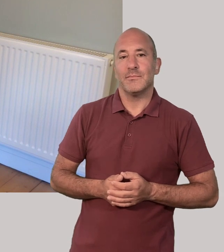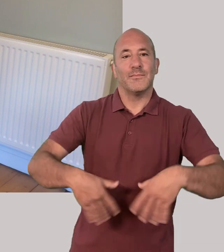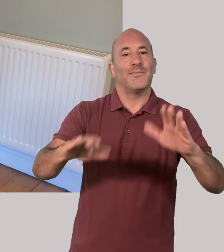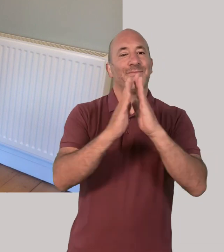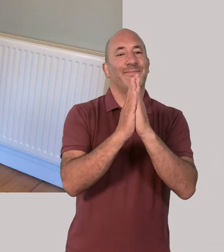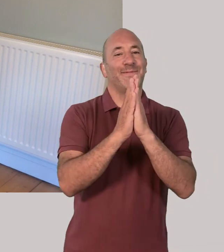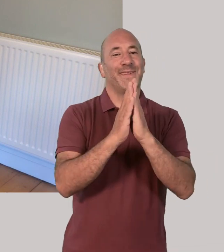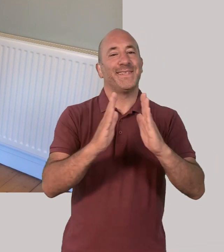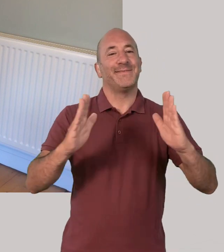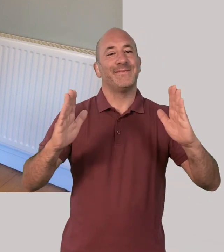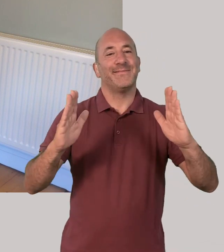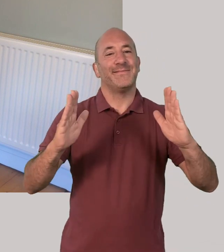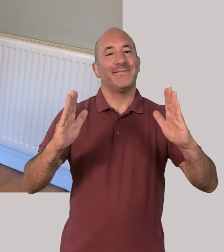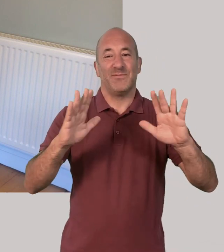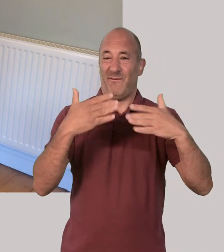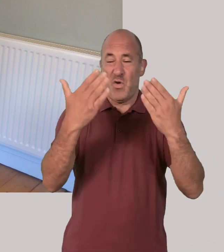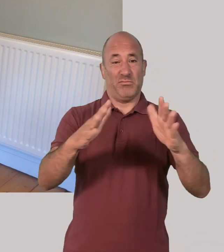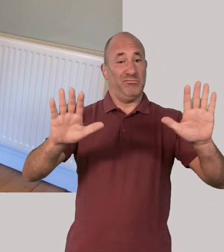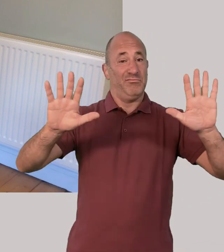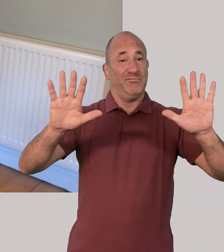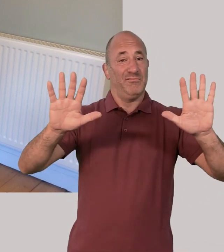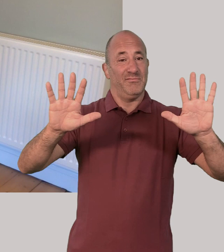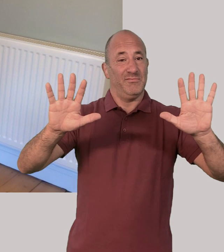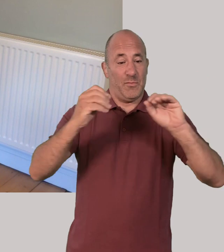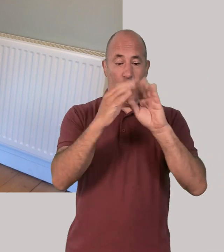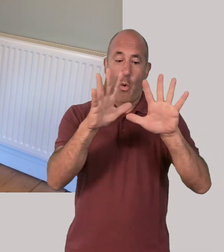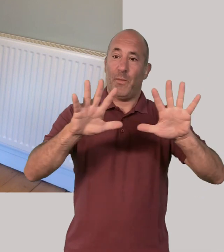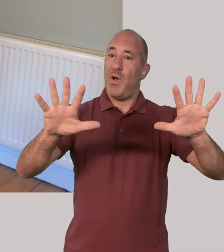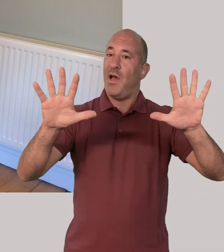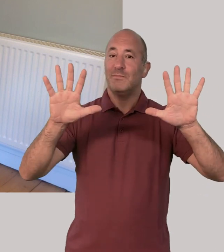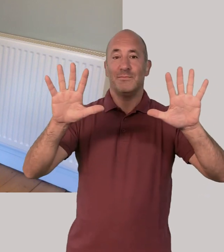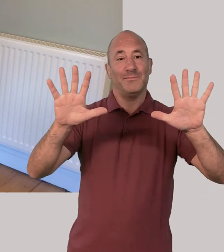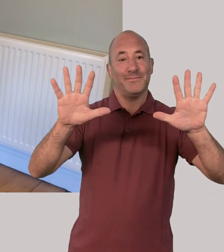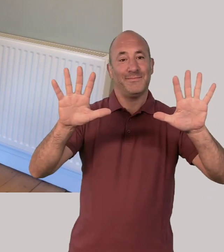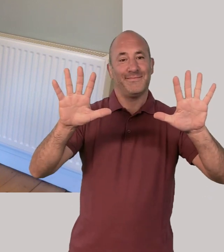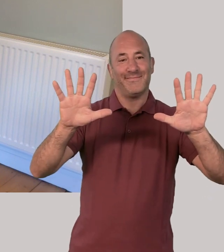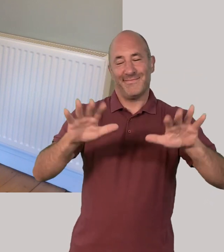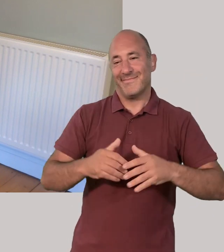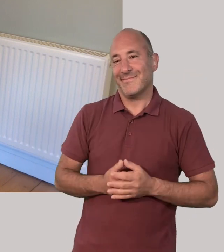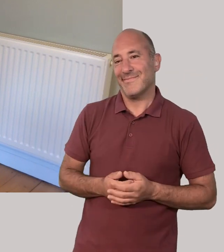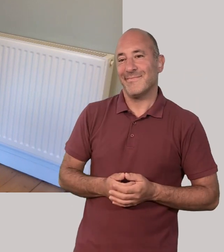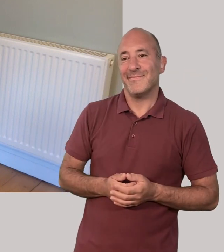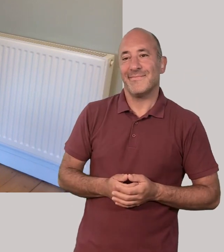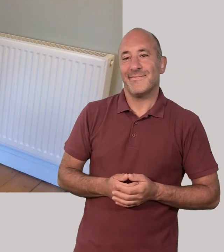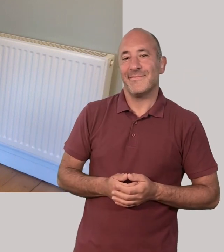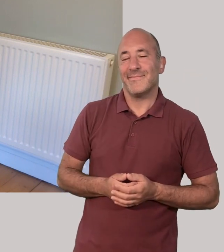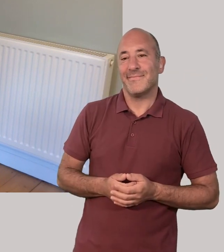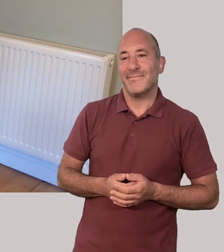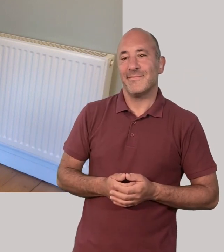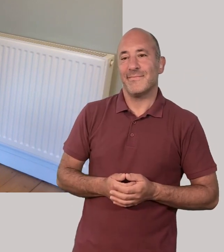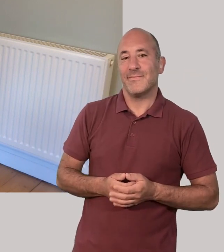And then release your hands and put them in front of you. Just spread your hands wide so they're